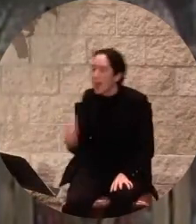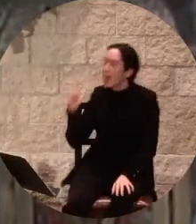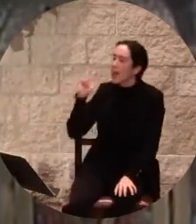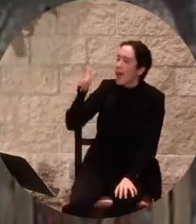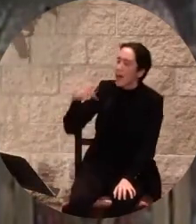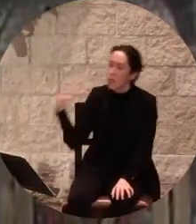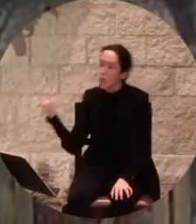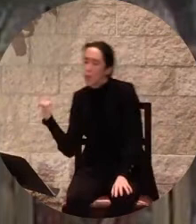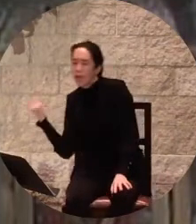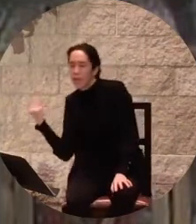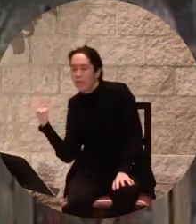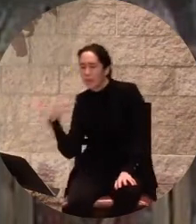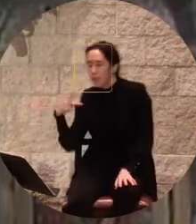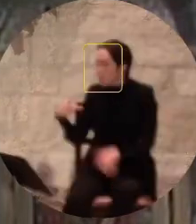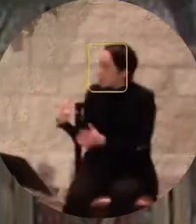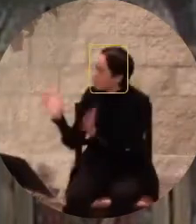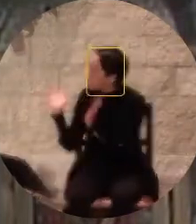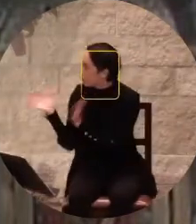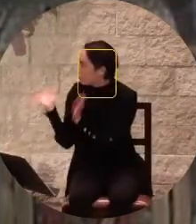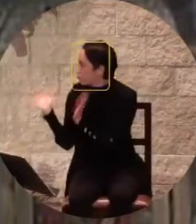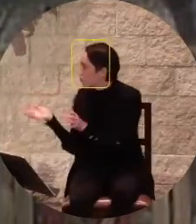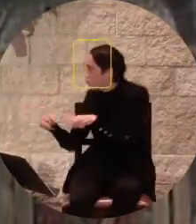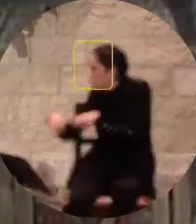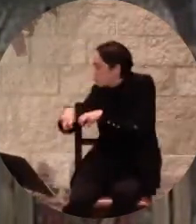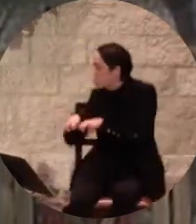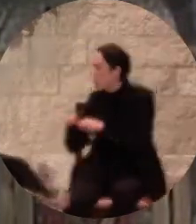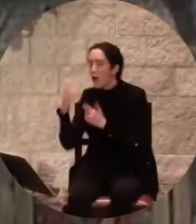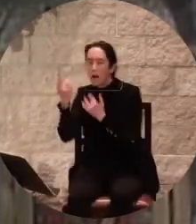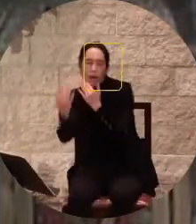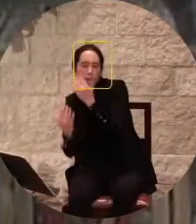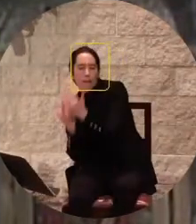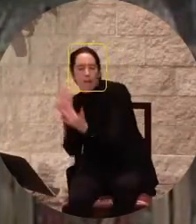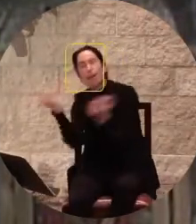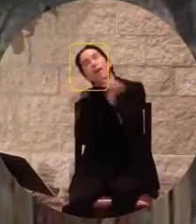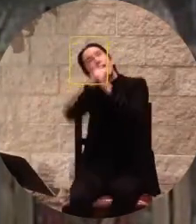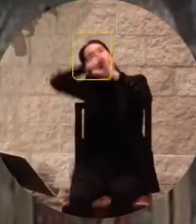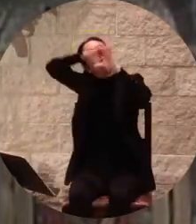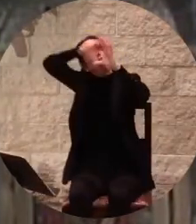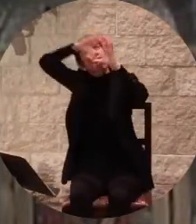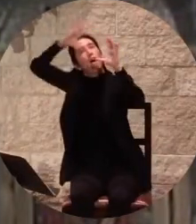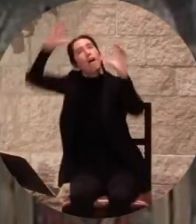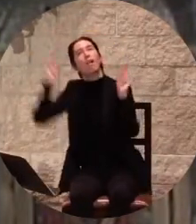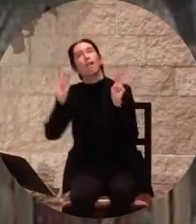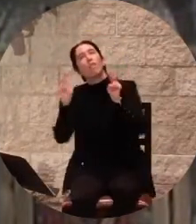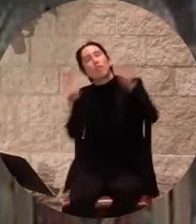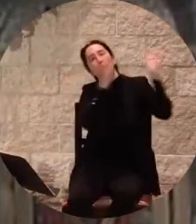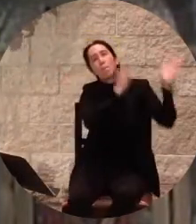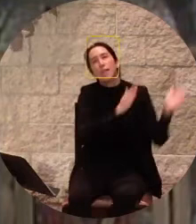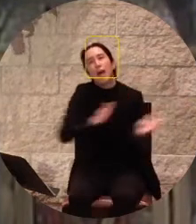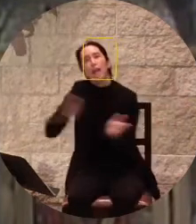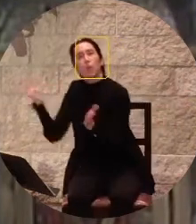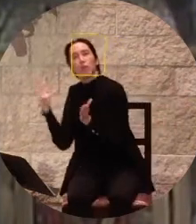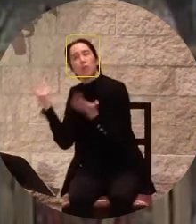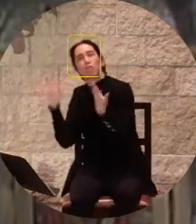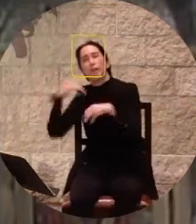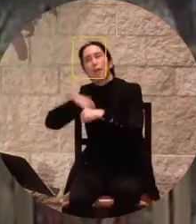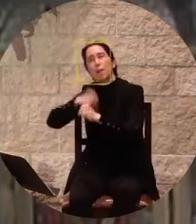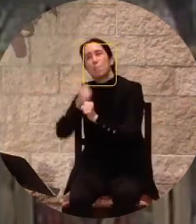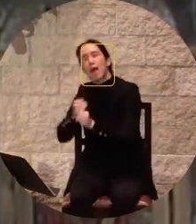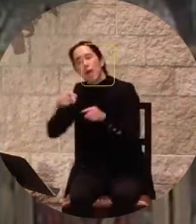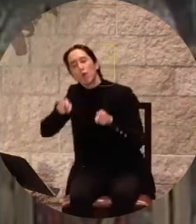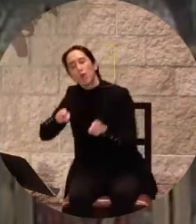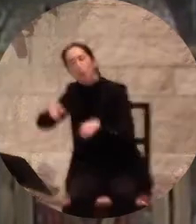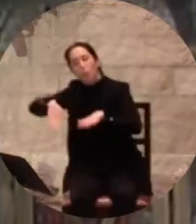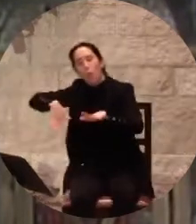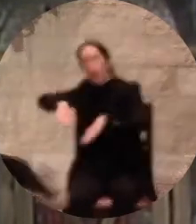on, we'll conspire as we dream by the fire to face unafraid the plans that